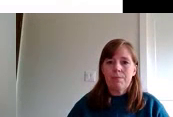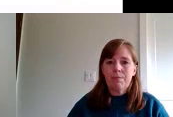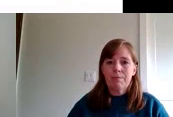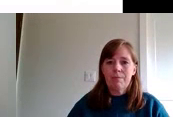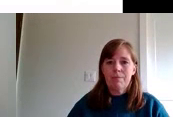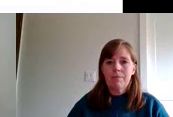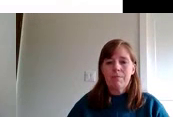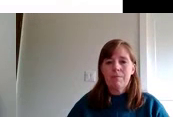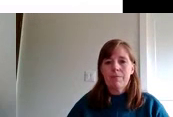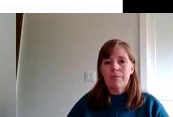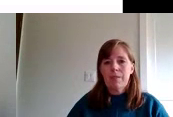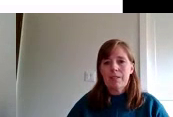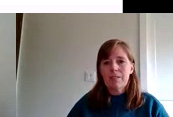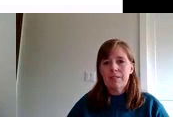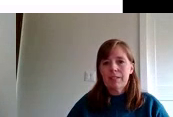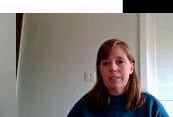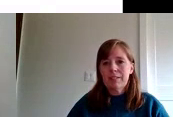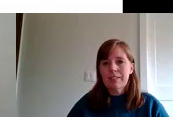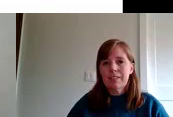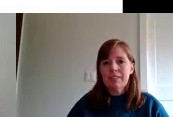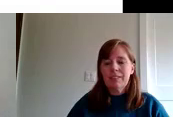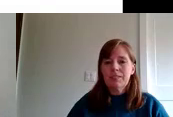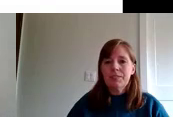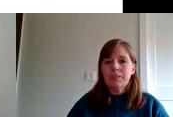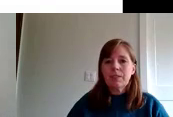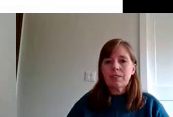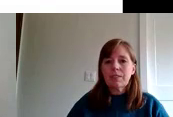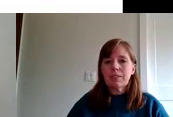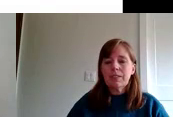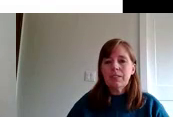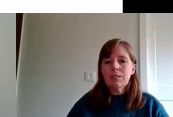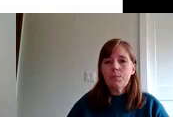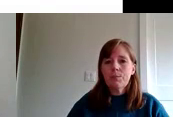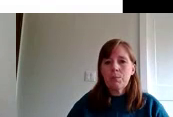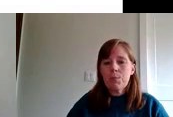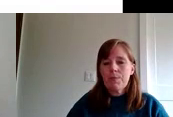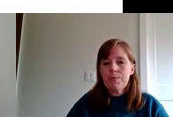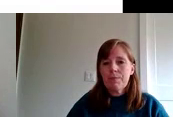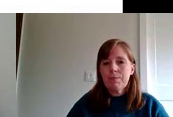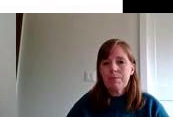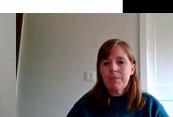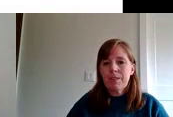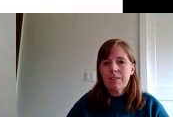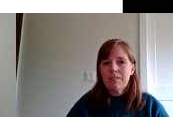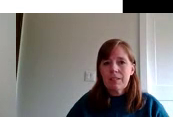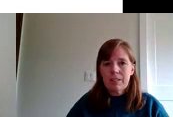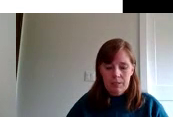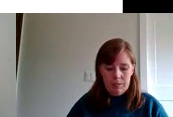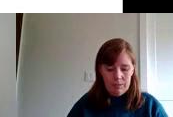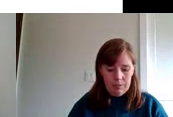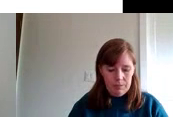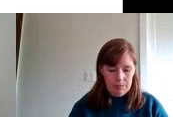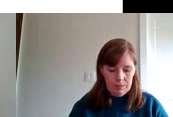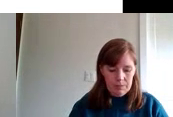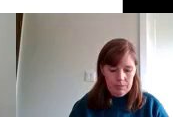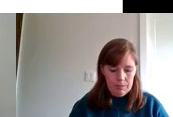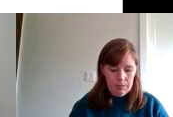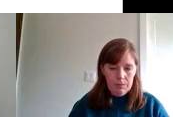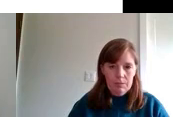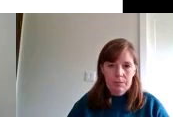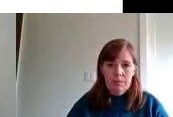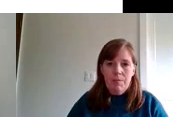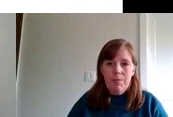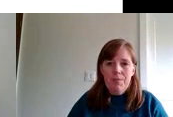All right. Oh my gosh, I'm so excited about this slide, because something that we put on here last week actually